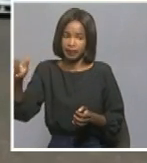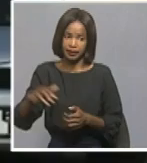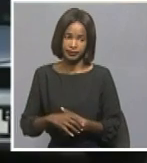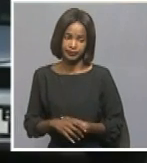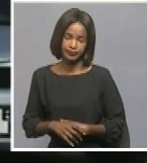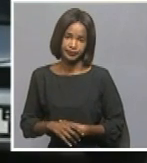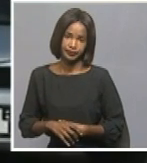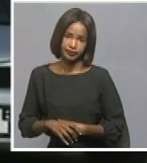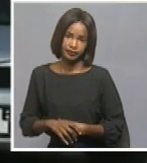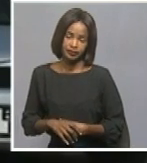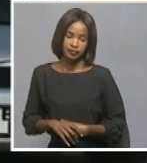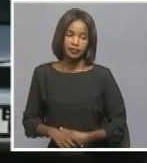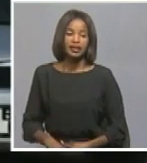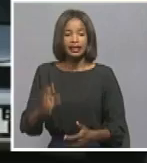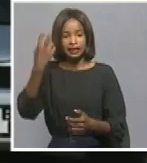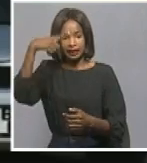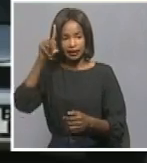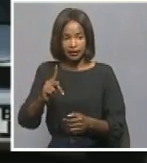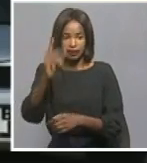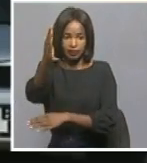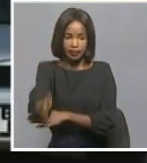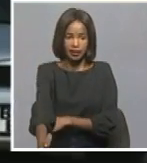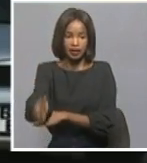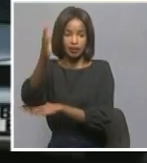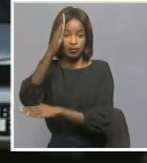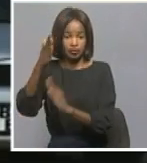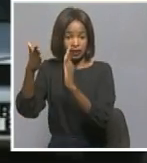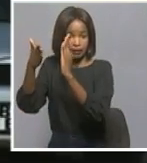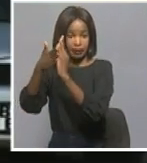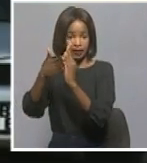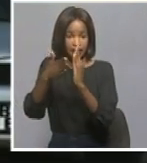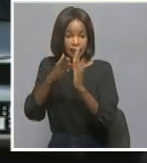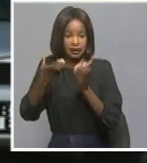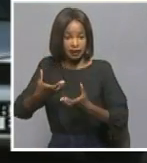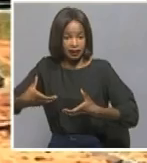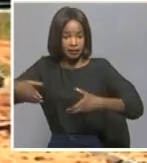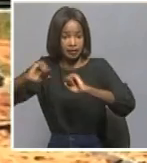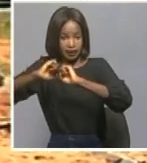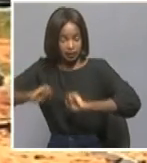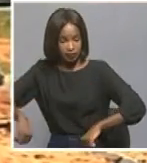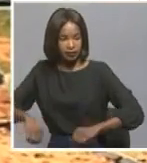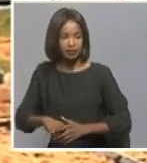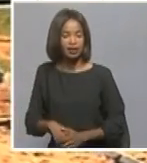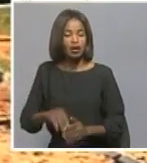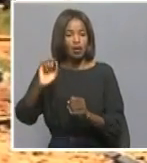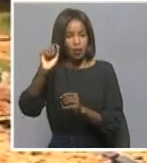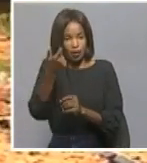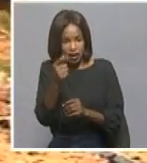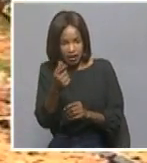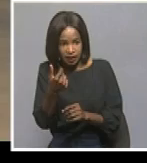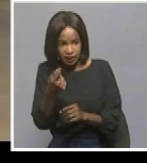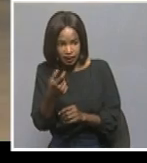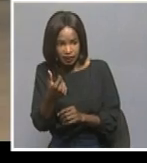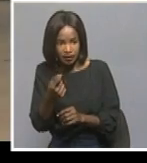coid19@mha.gov.na. In addition to border posts that were closed as per cabinet directive, the statement notes that Oranjemund,